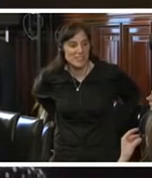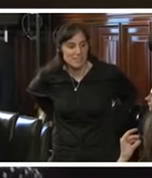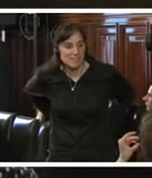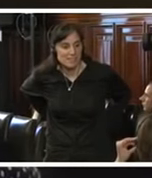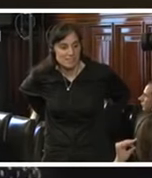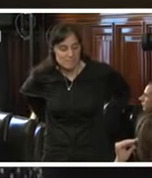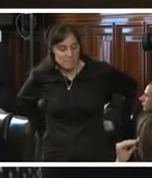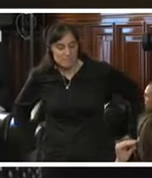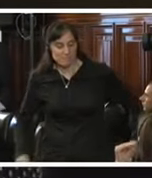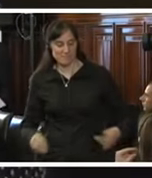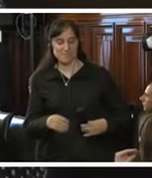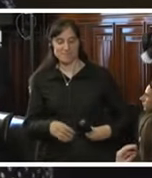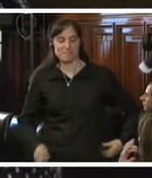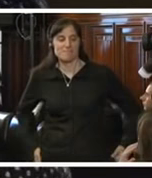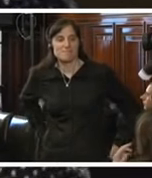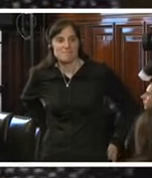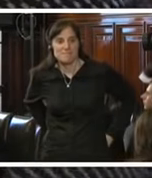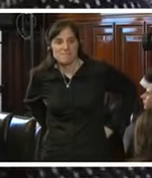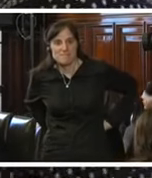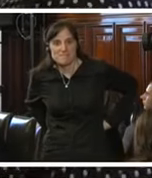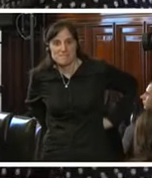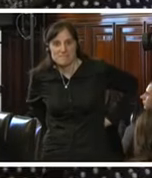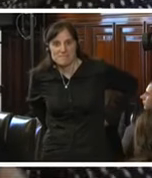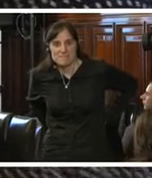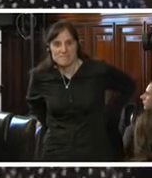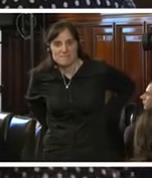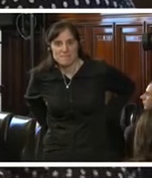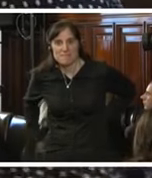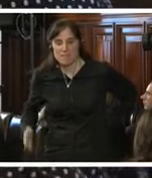to start. Thank you.